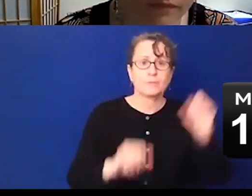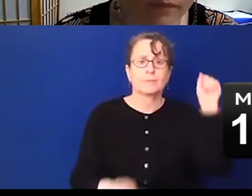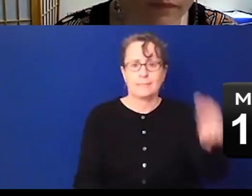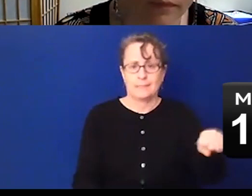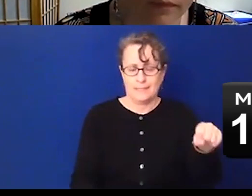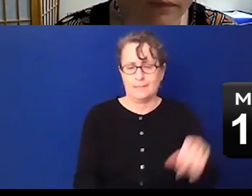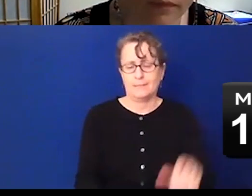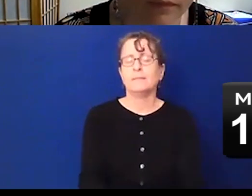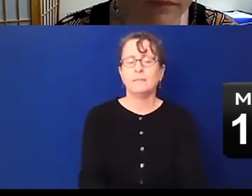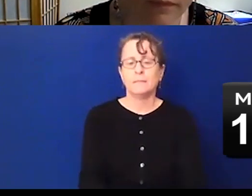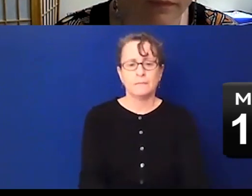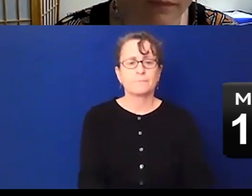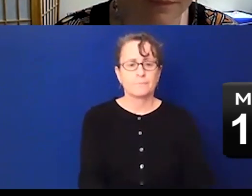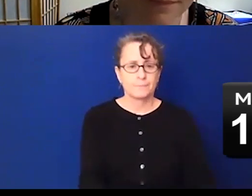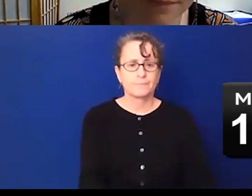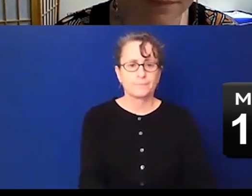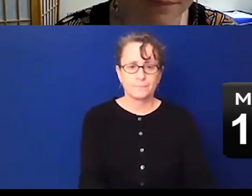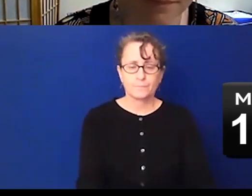piece.